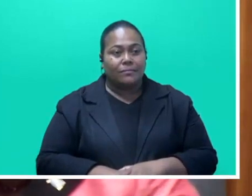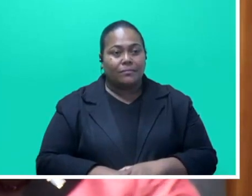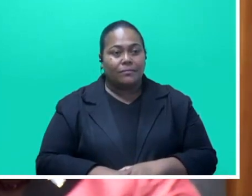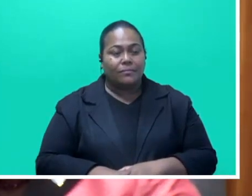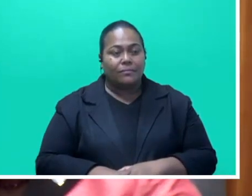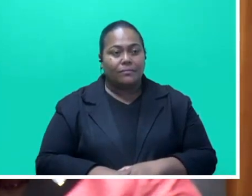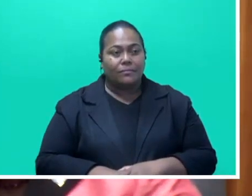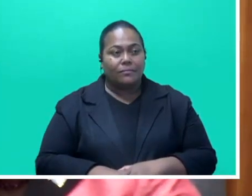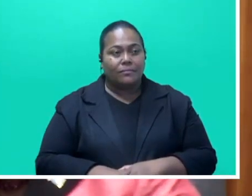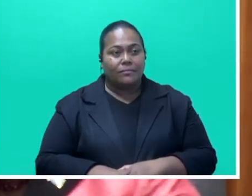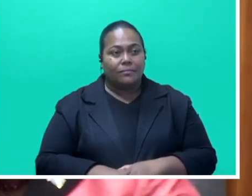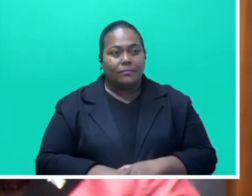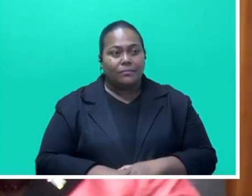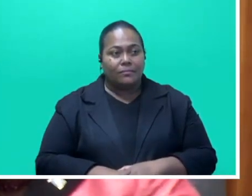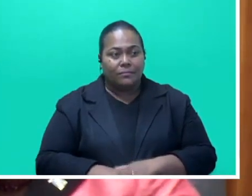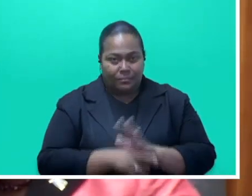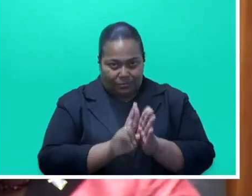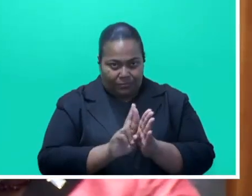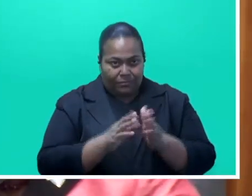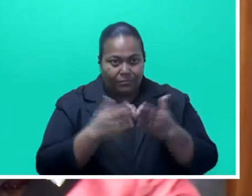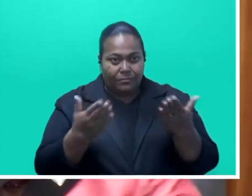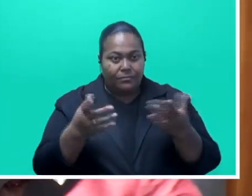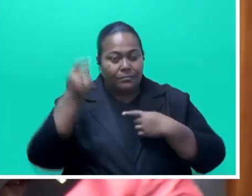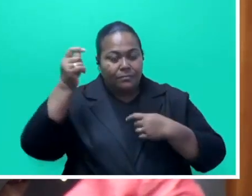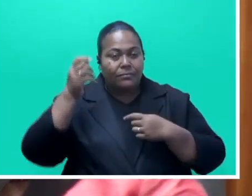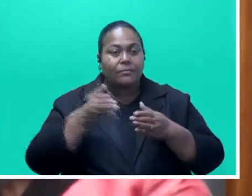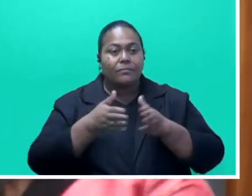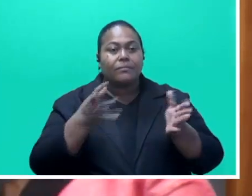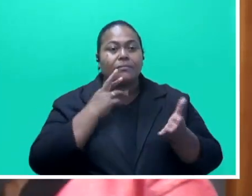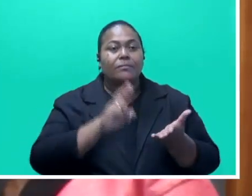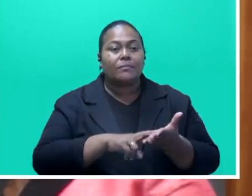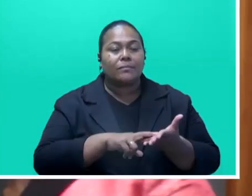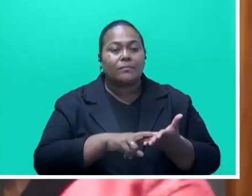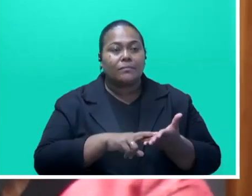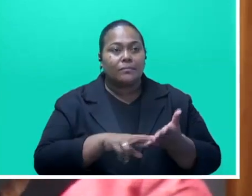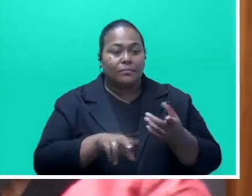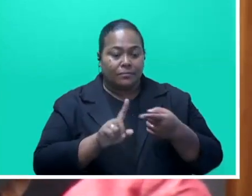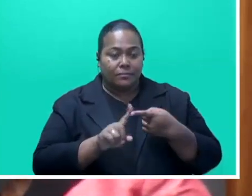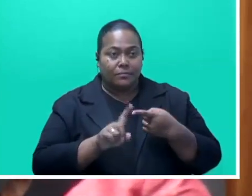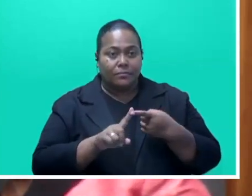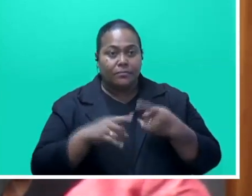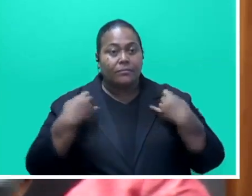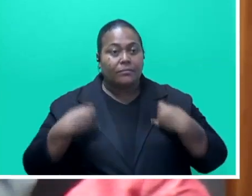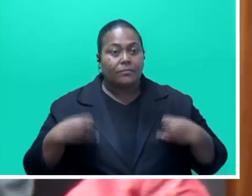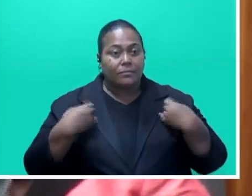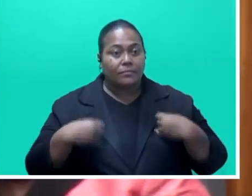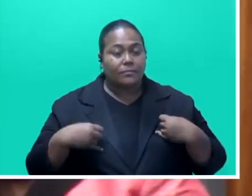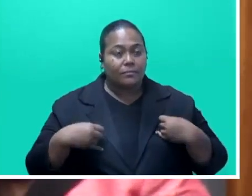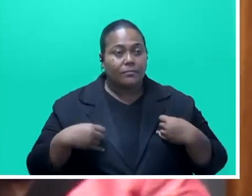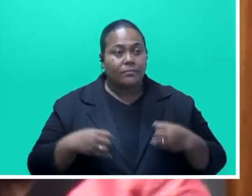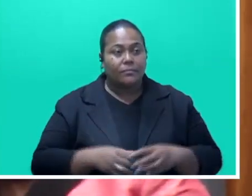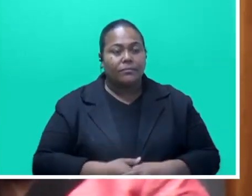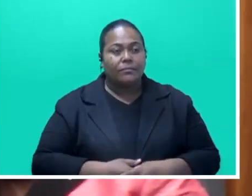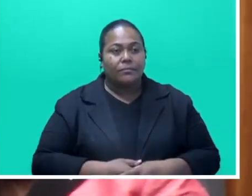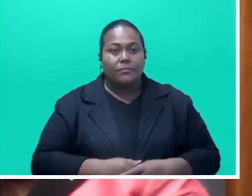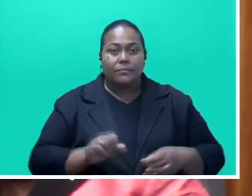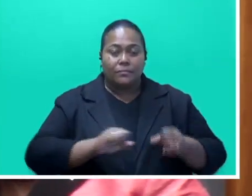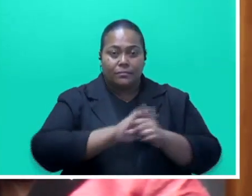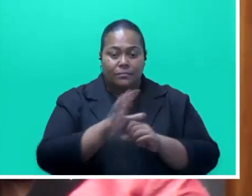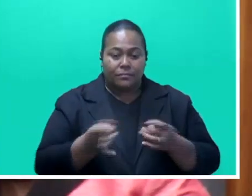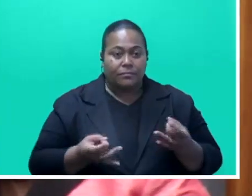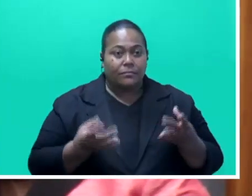that came under review this year on the Auditor-General's report. And that is, one is that the implementation of COVID-19